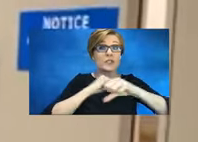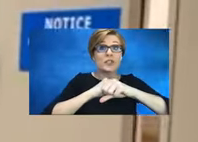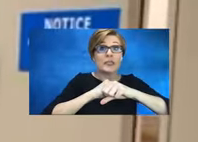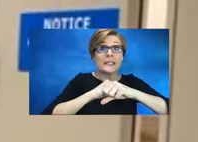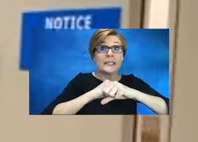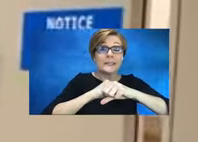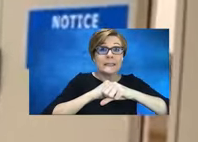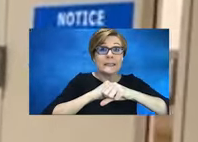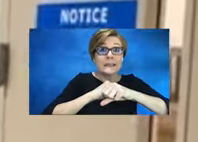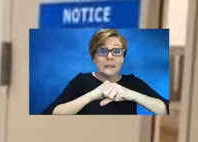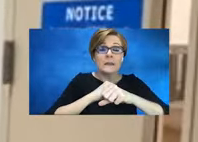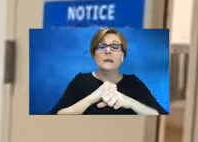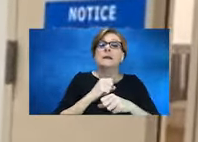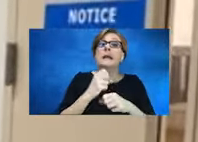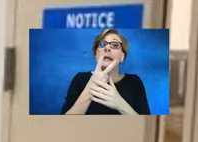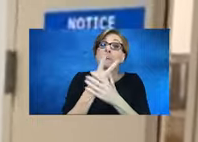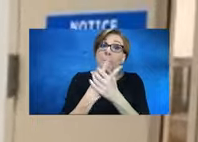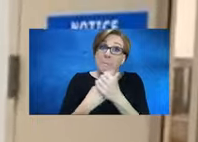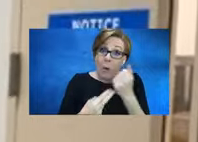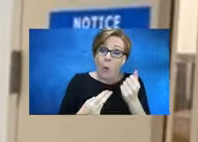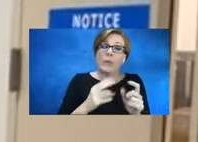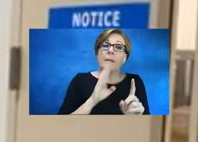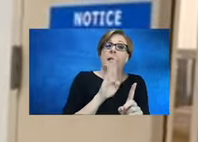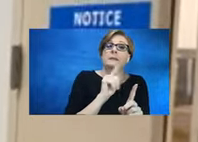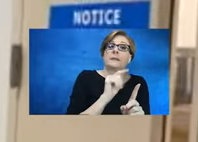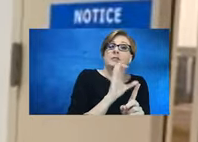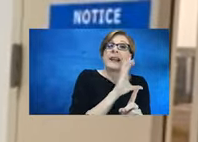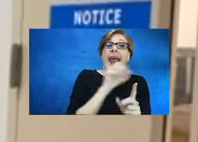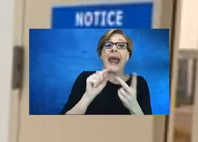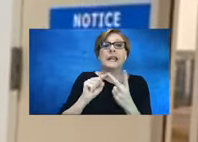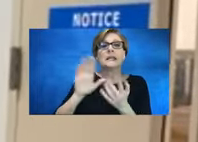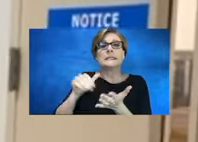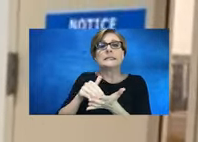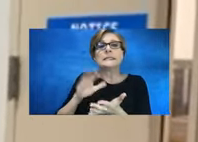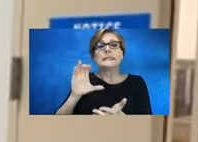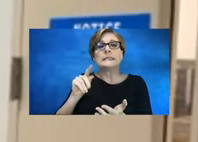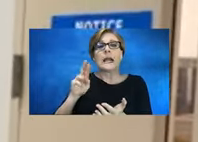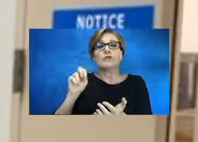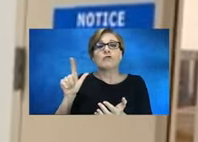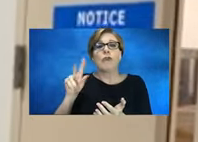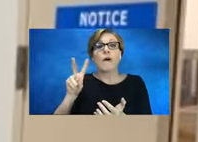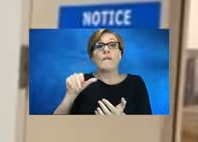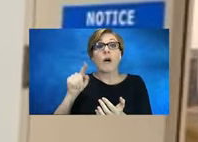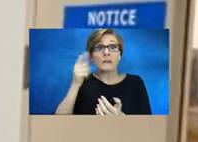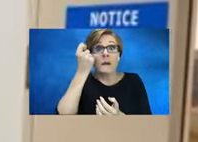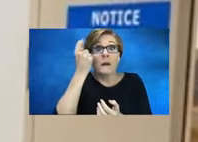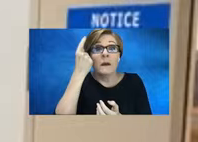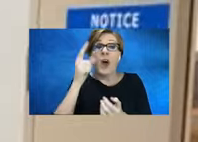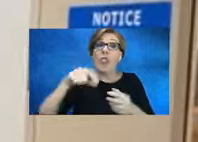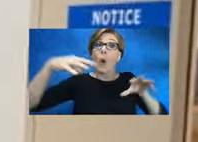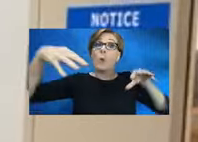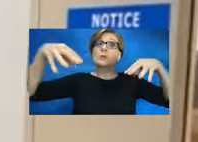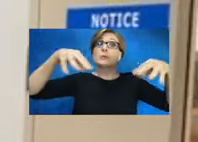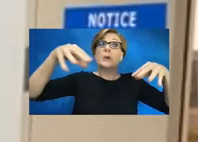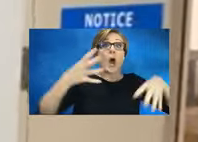ballot tabulation center, in our secure vault, we have over 10. And many of those are streaming online. So you, members of